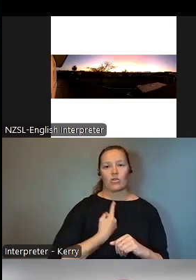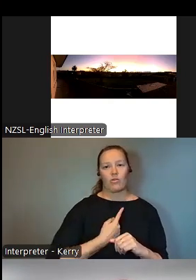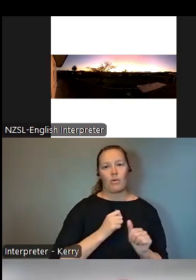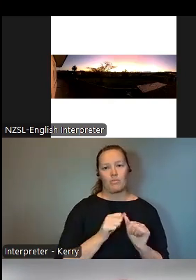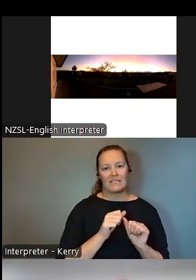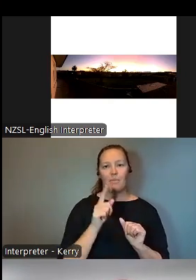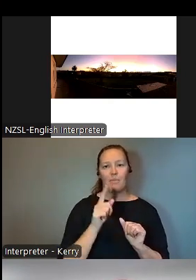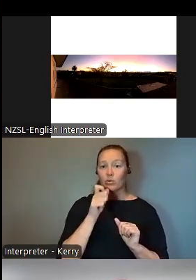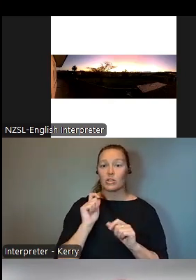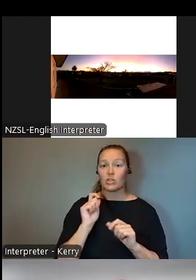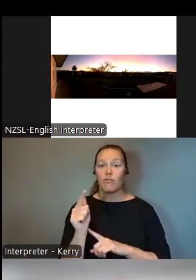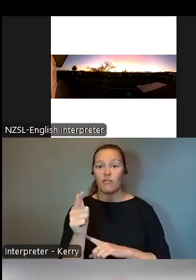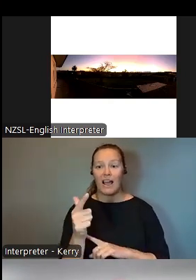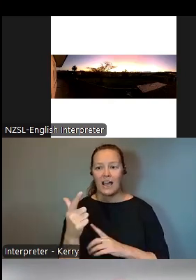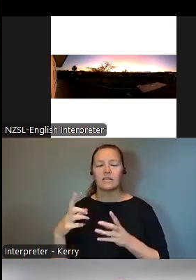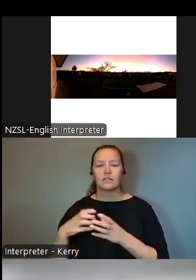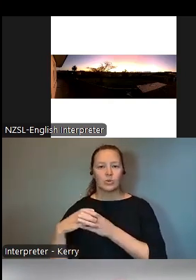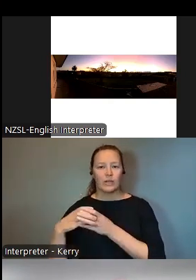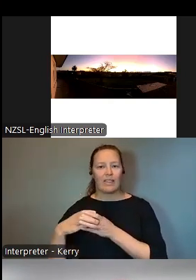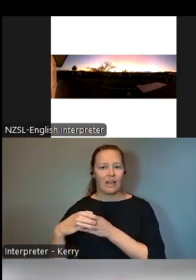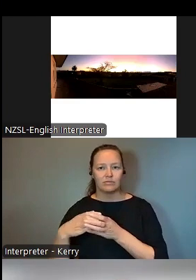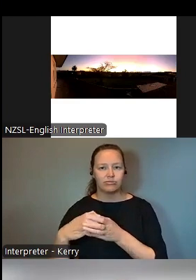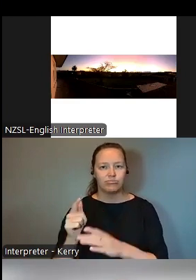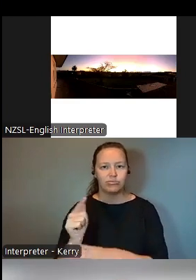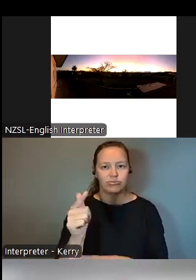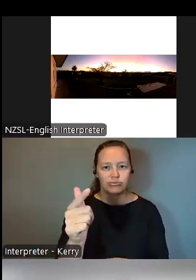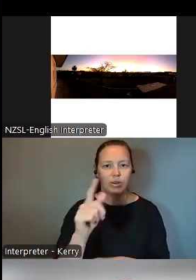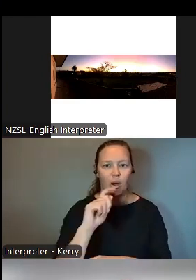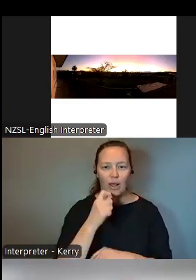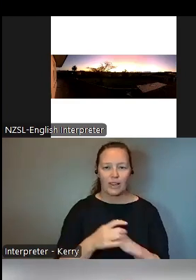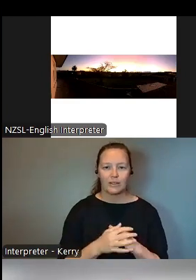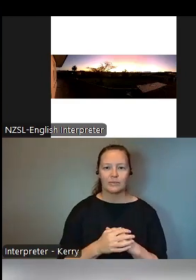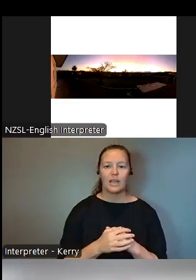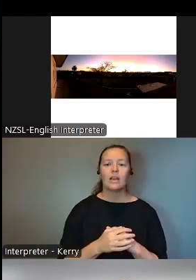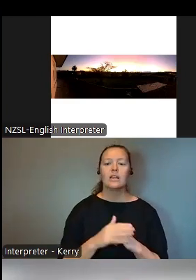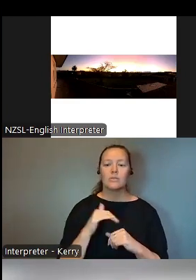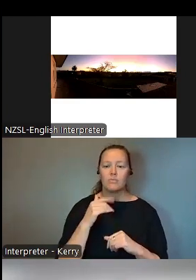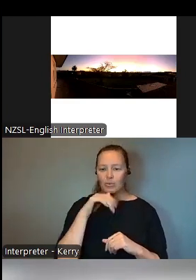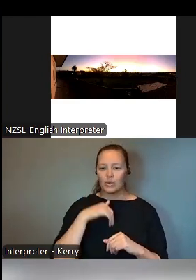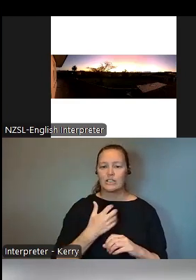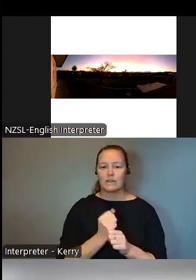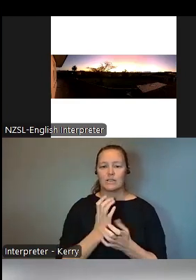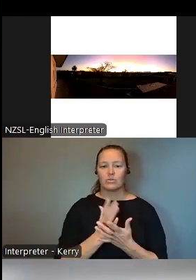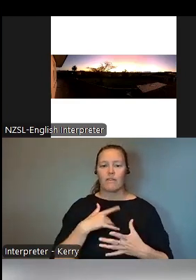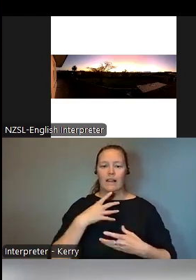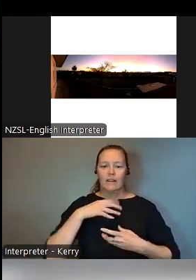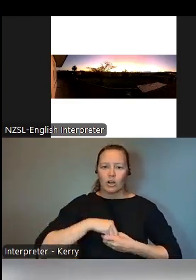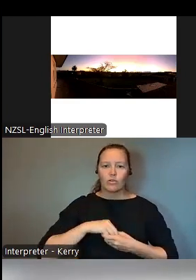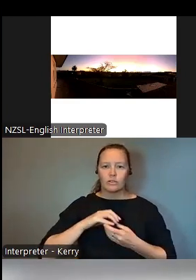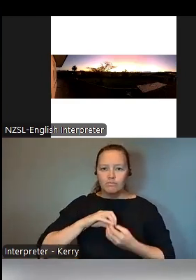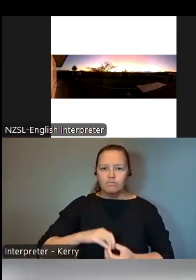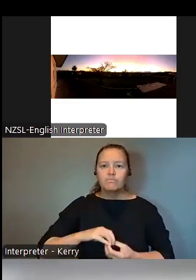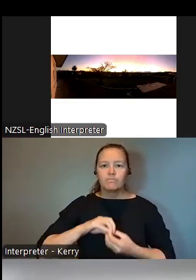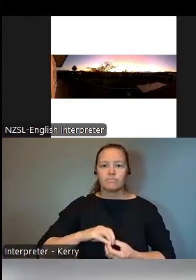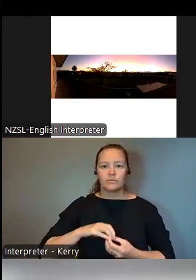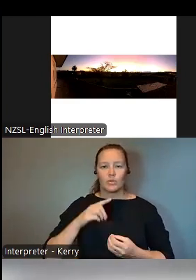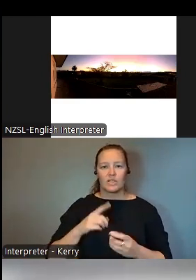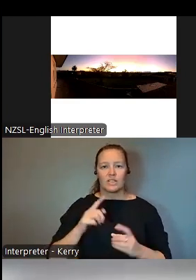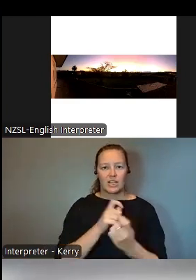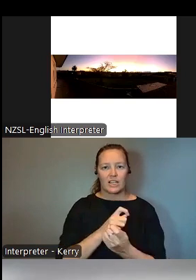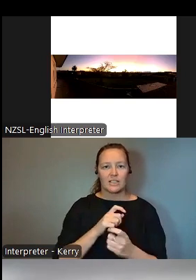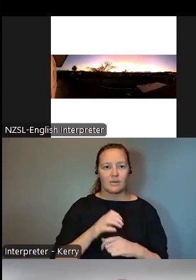thing is to make sure that people feel that they are crafting this and it's not being done to them. A culture